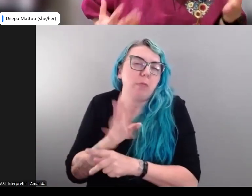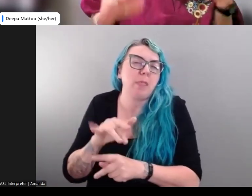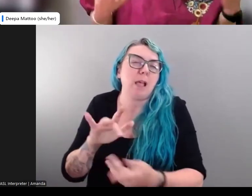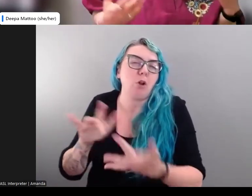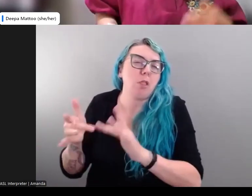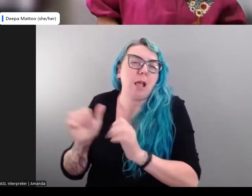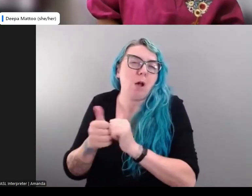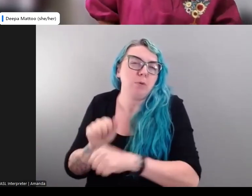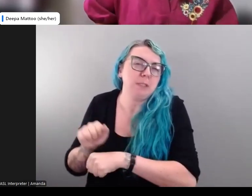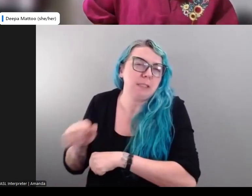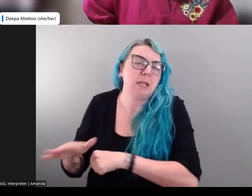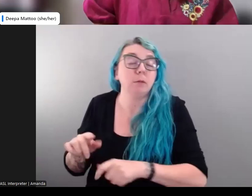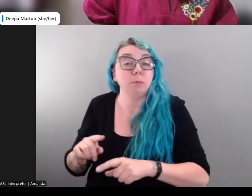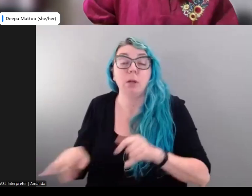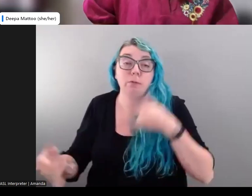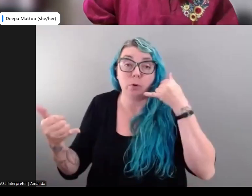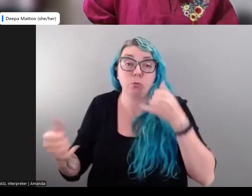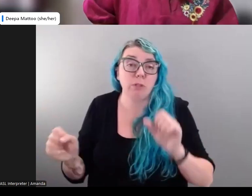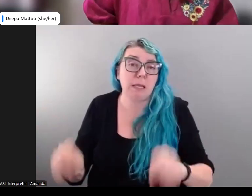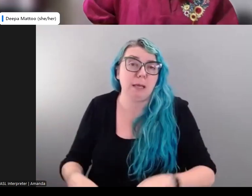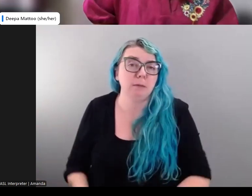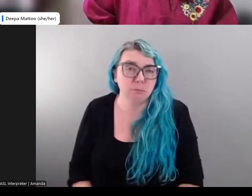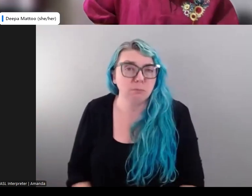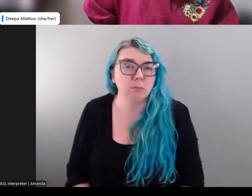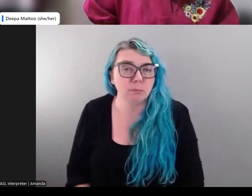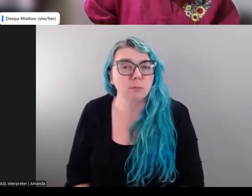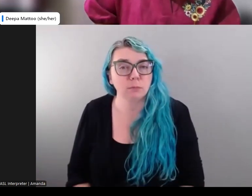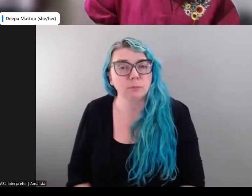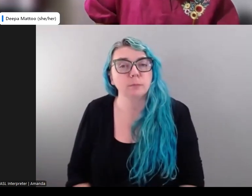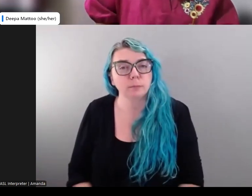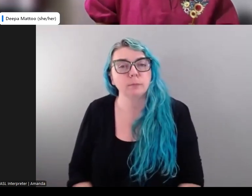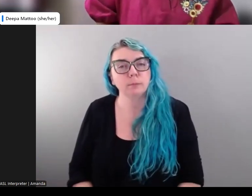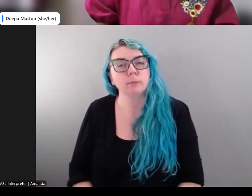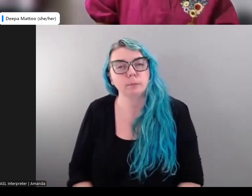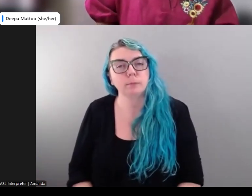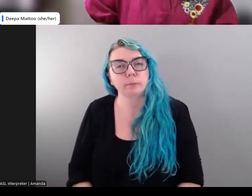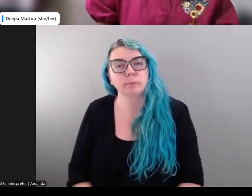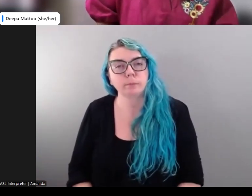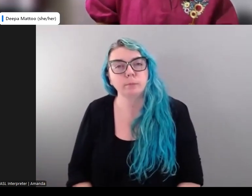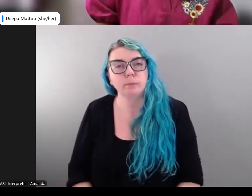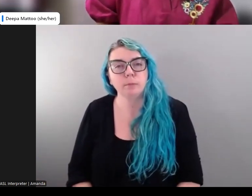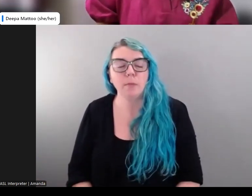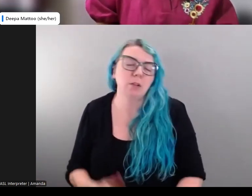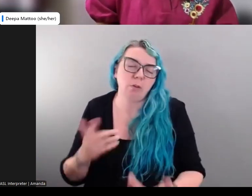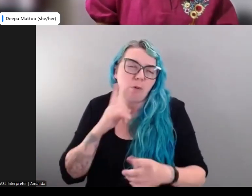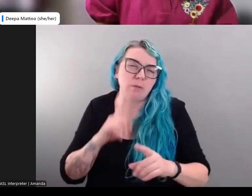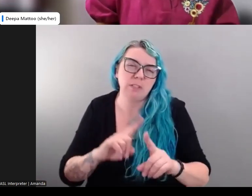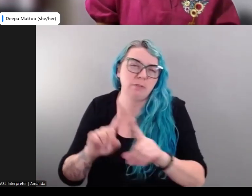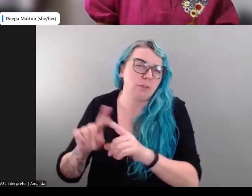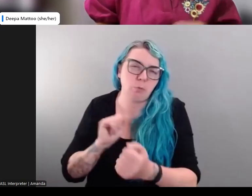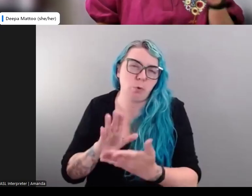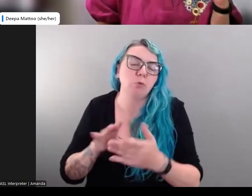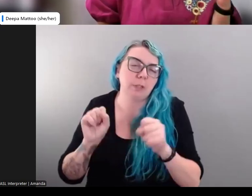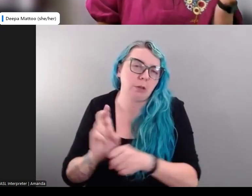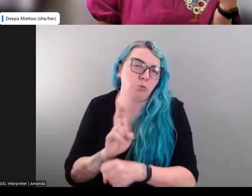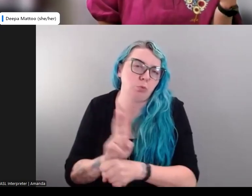that whatever works for in your community. Yeah, no, for those settings, it's not a problem at all. But I